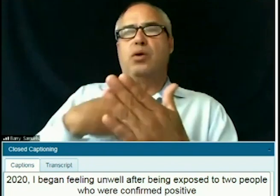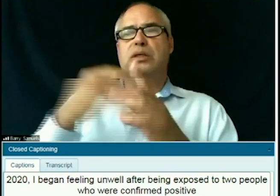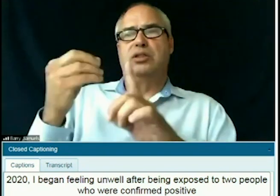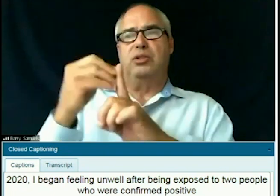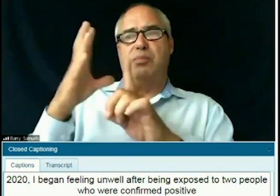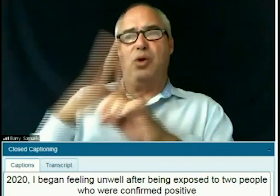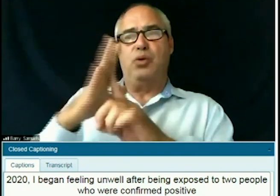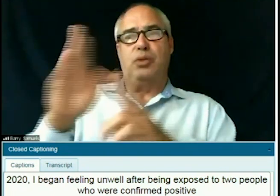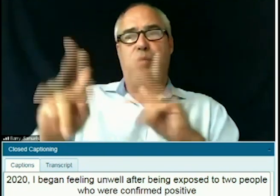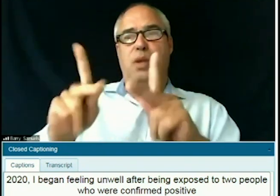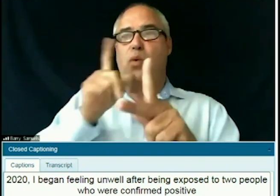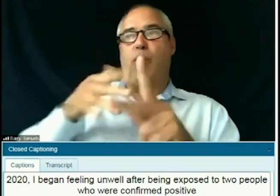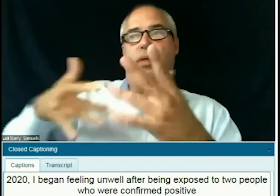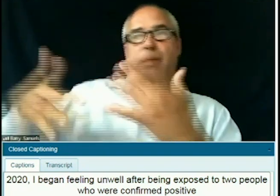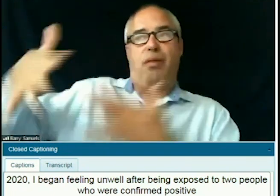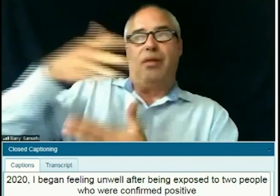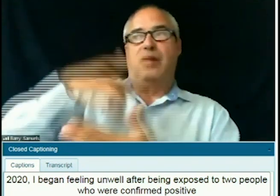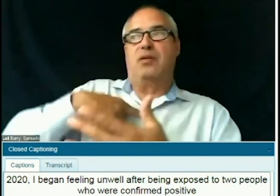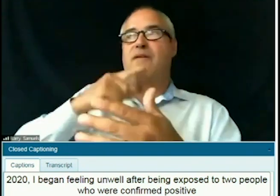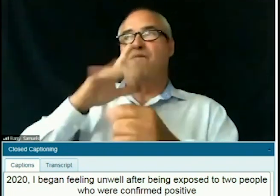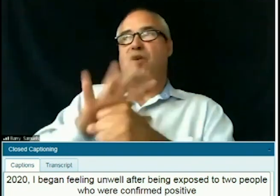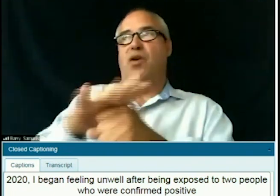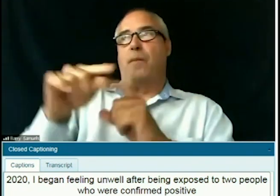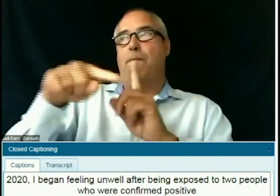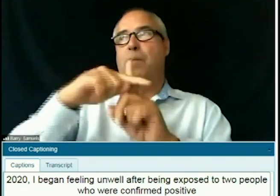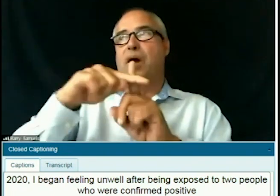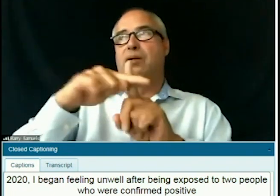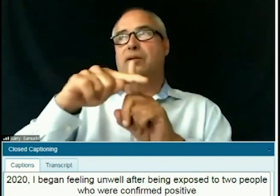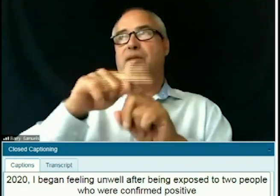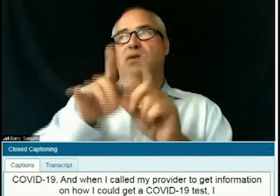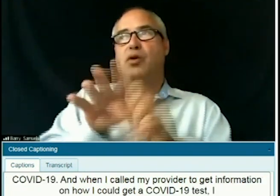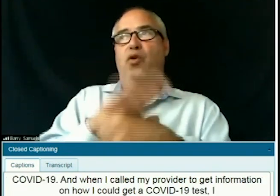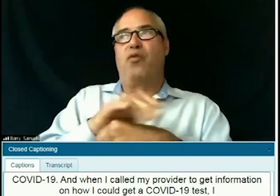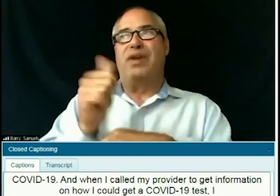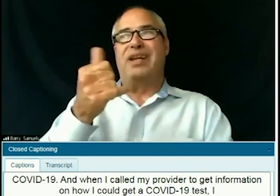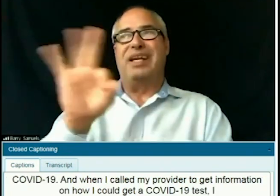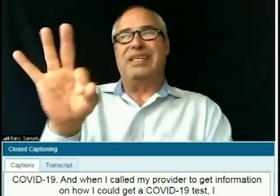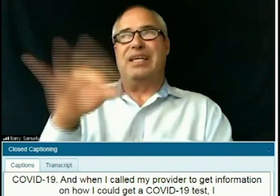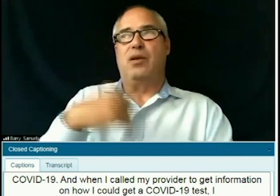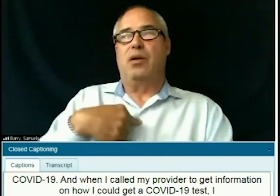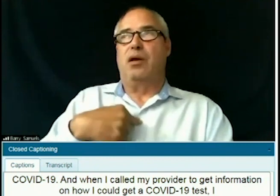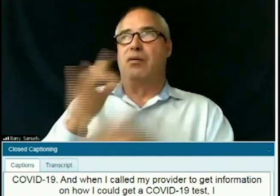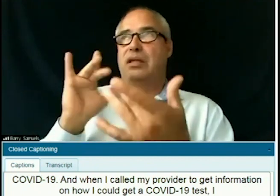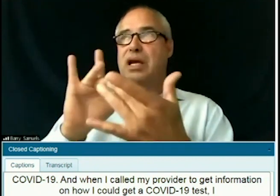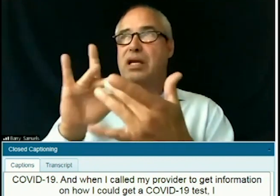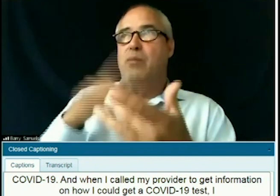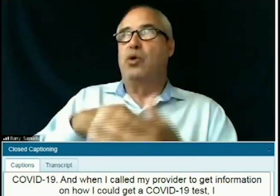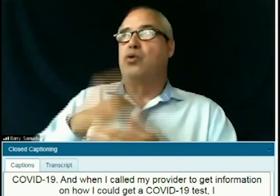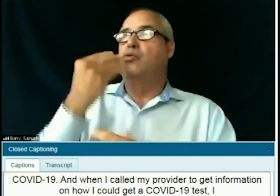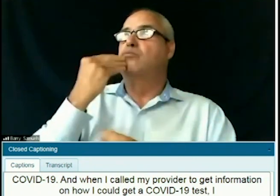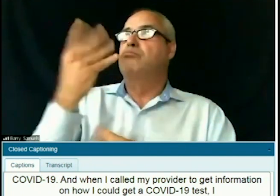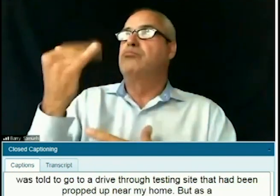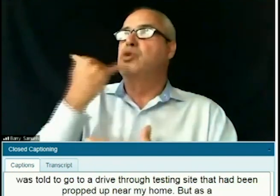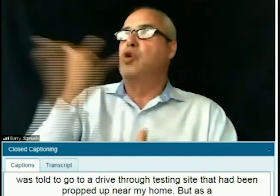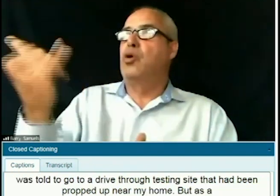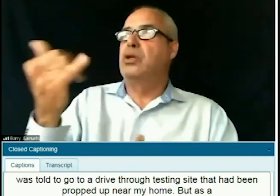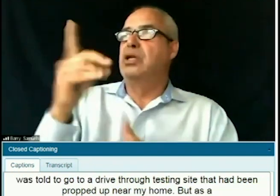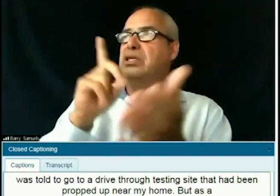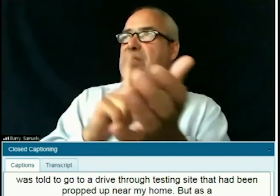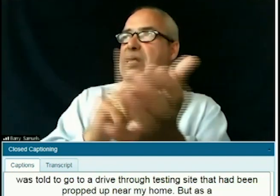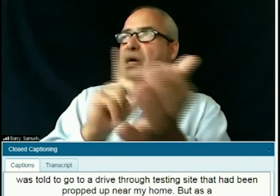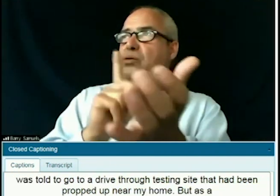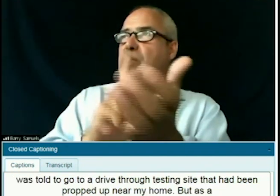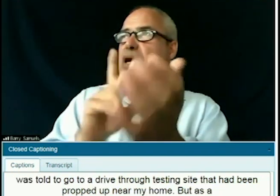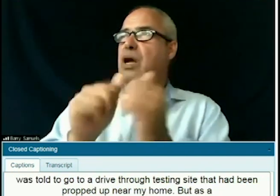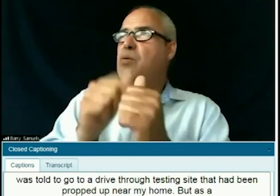people who were confirmed positive COVID-19. And when I called my provider to get information on how I